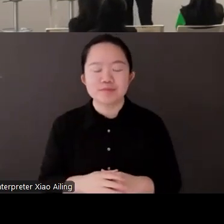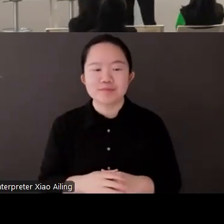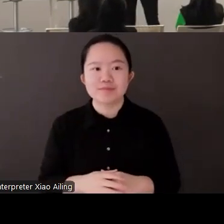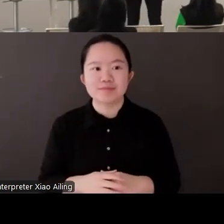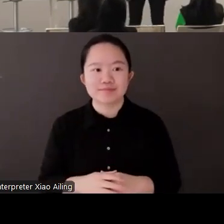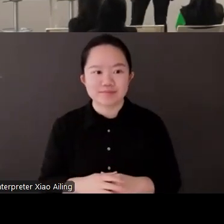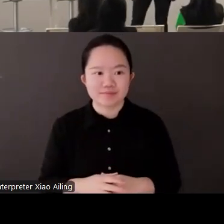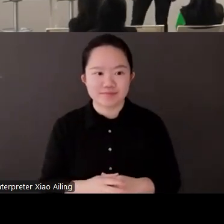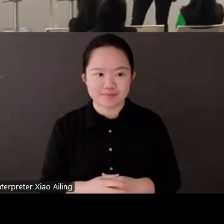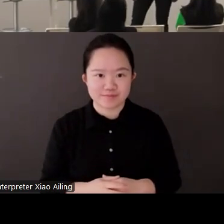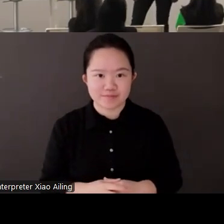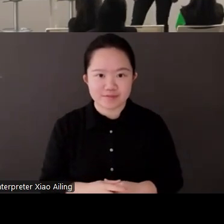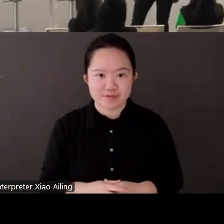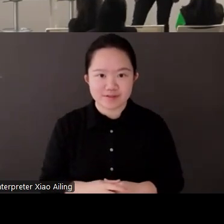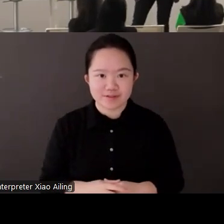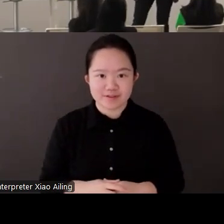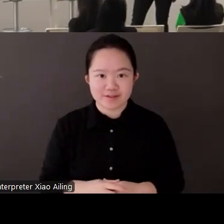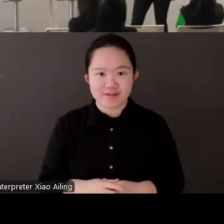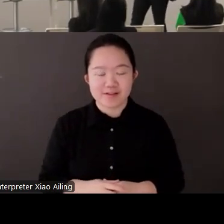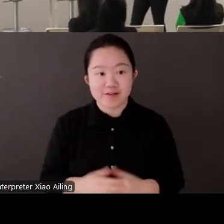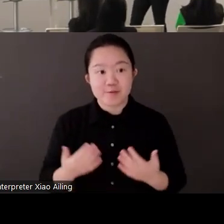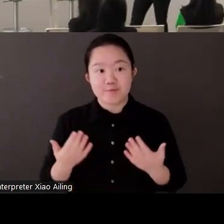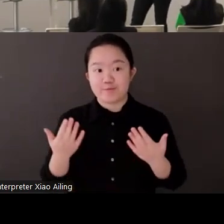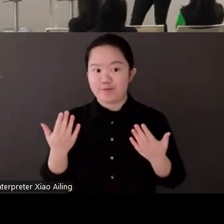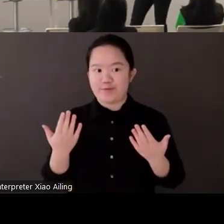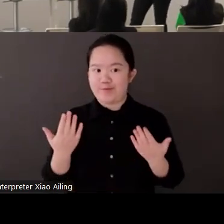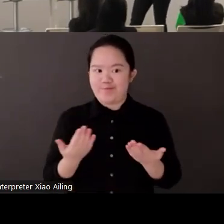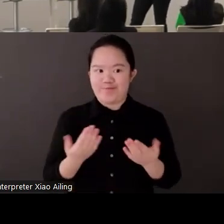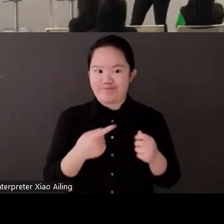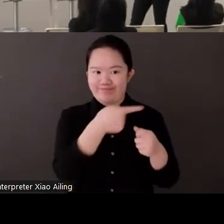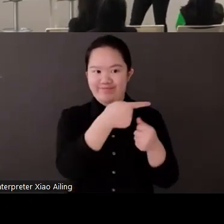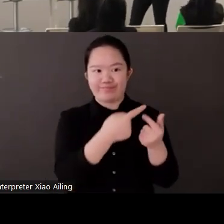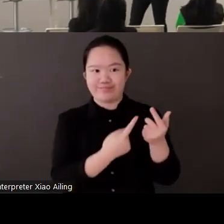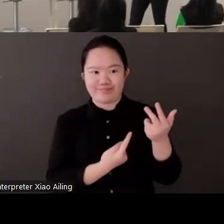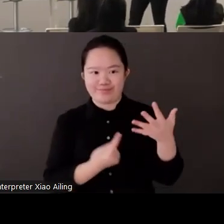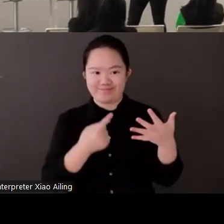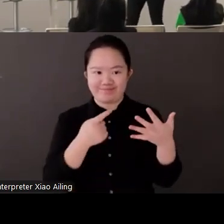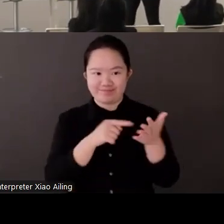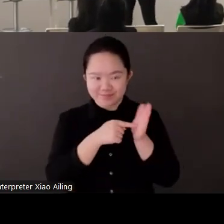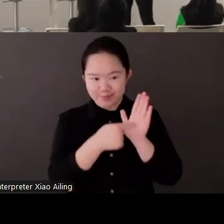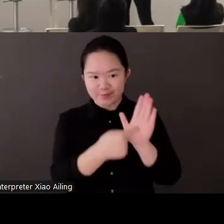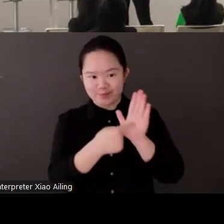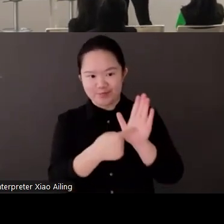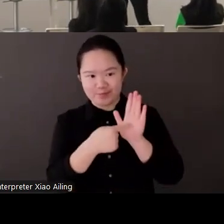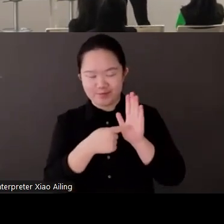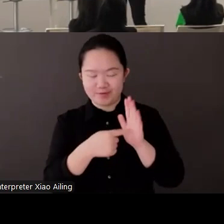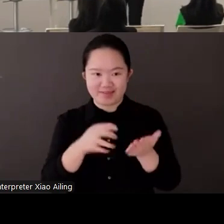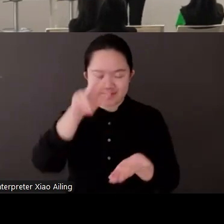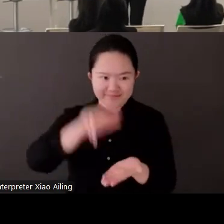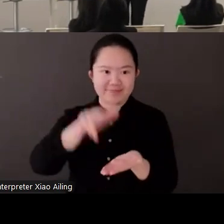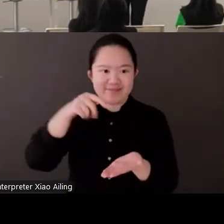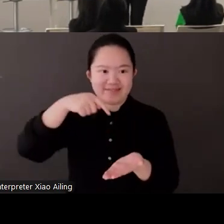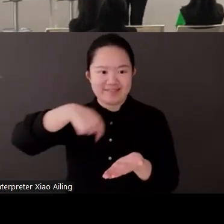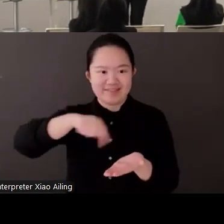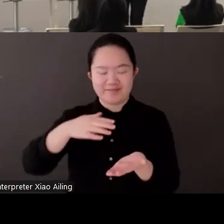of unintended commercial for myself. We moved past that one and moved to the